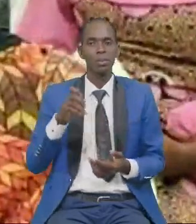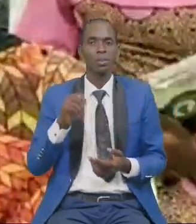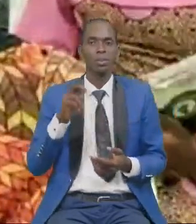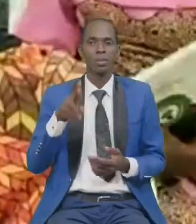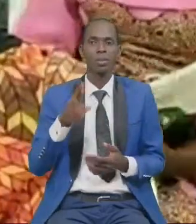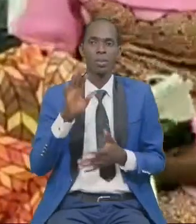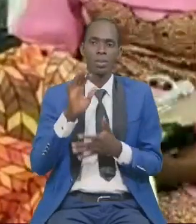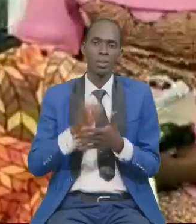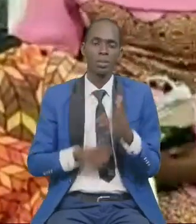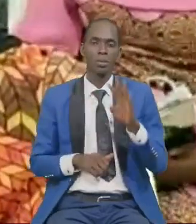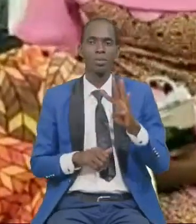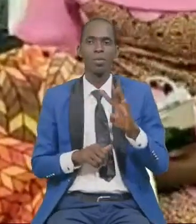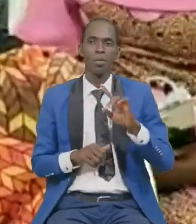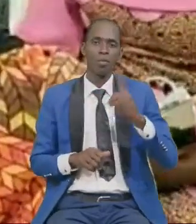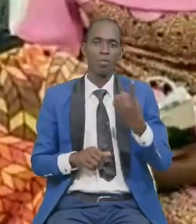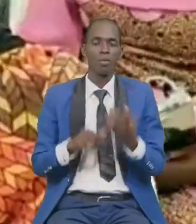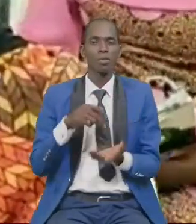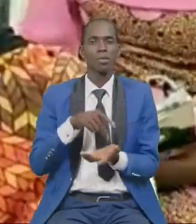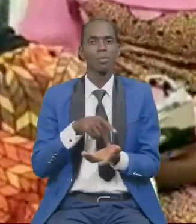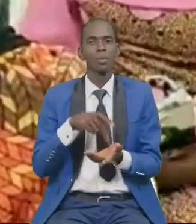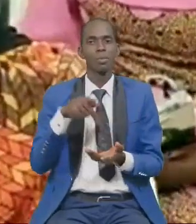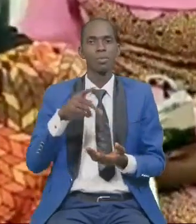4. 1 Peter chapter 4.